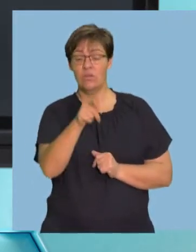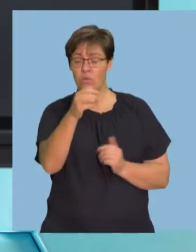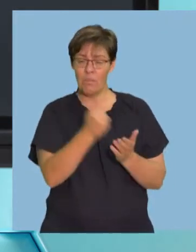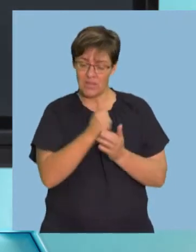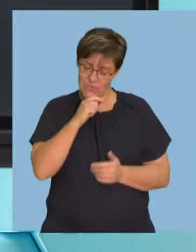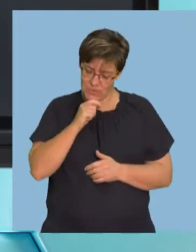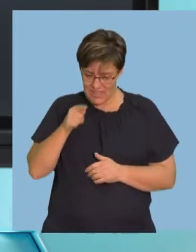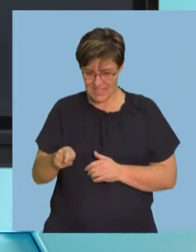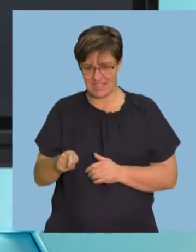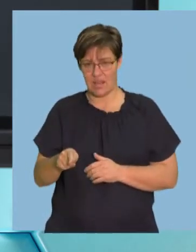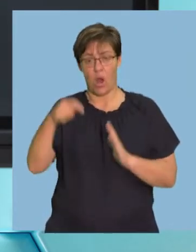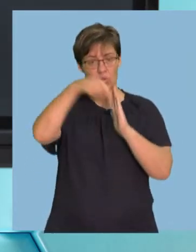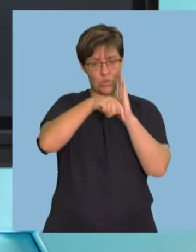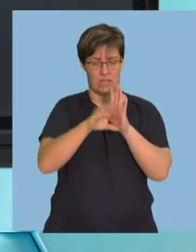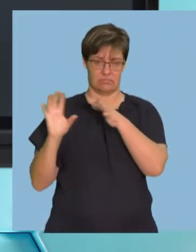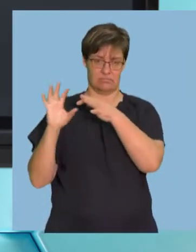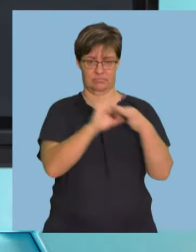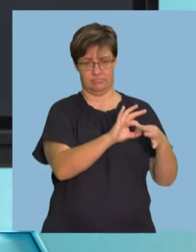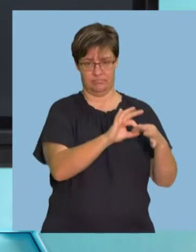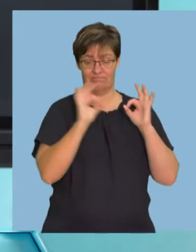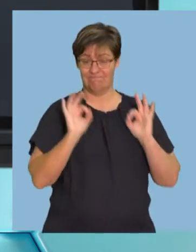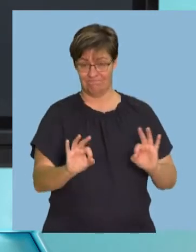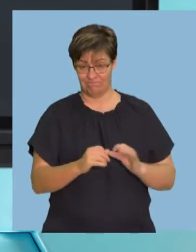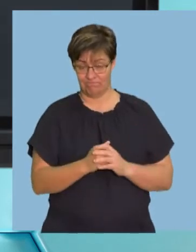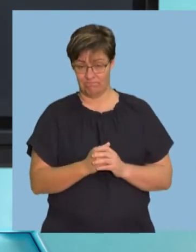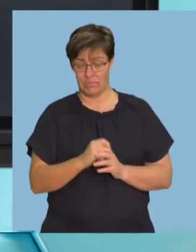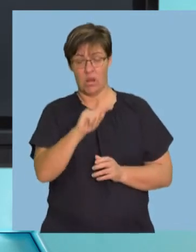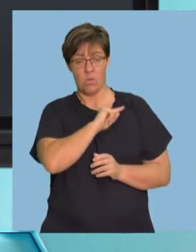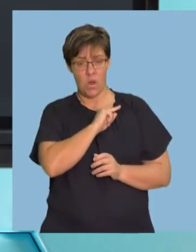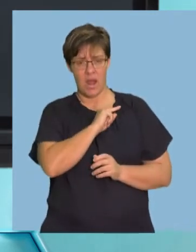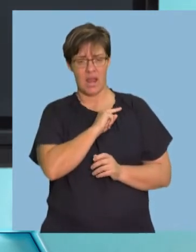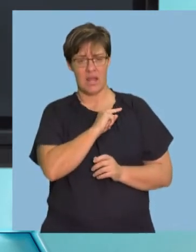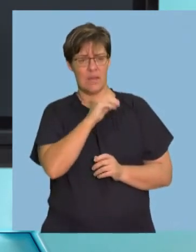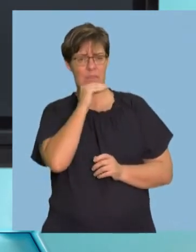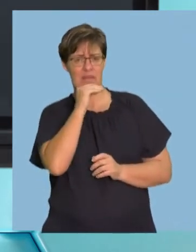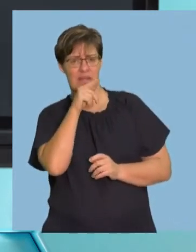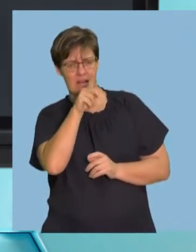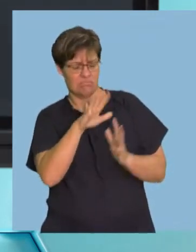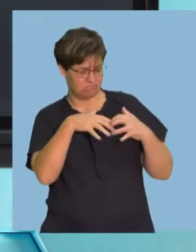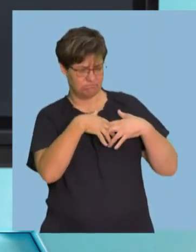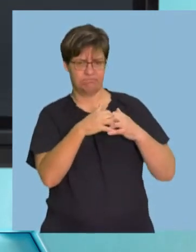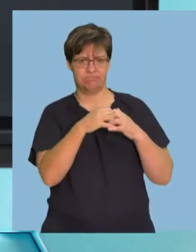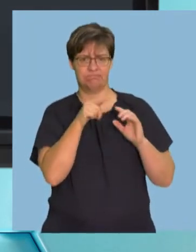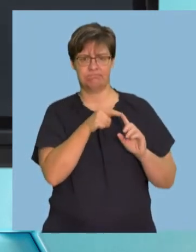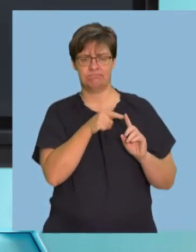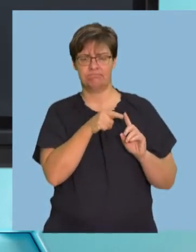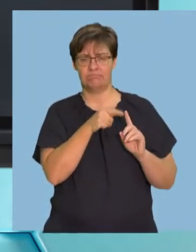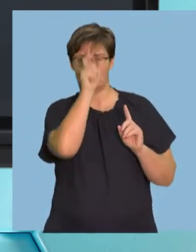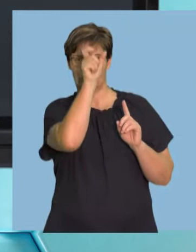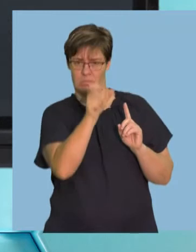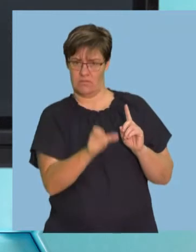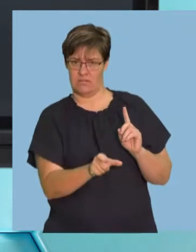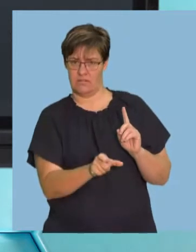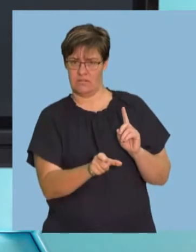you need to use them in the correct context, because definitions form a key part of